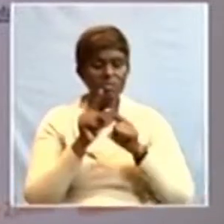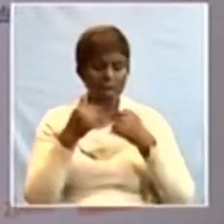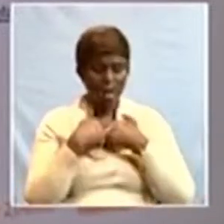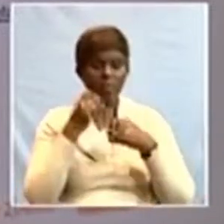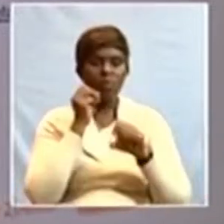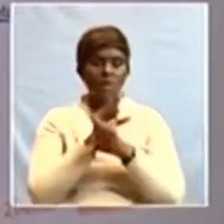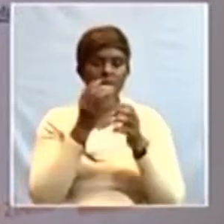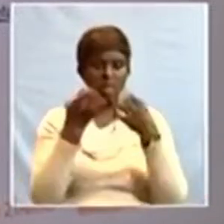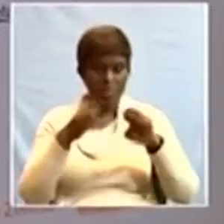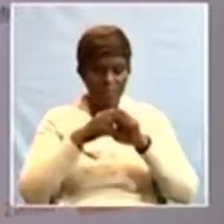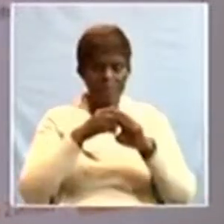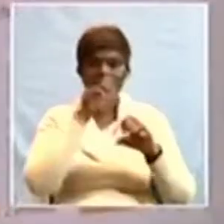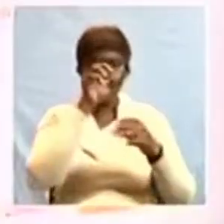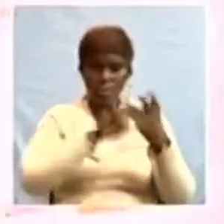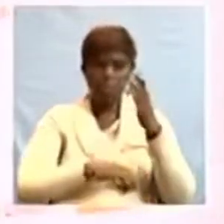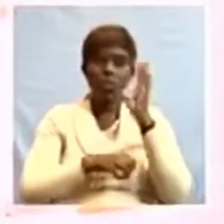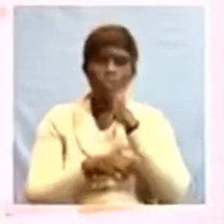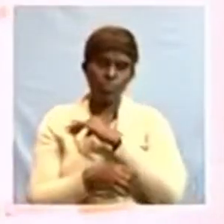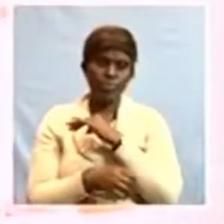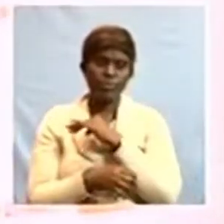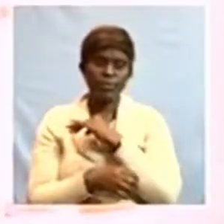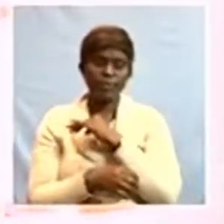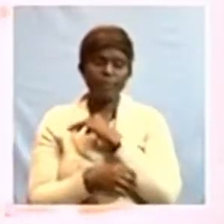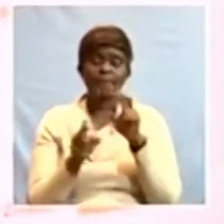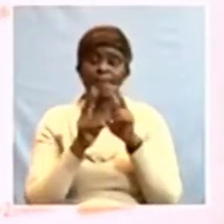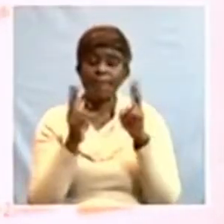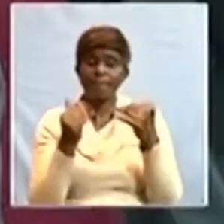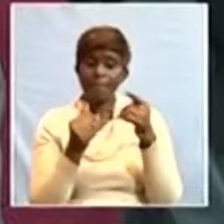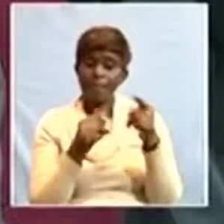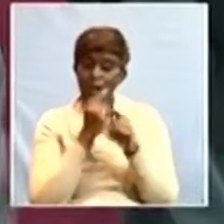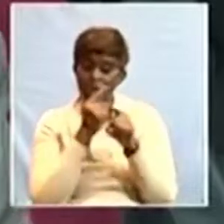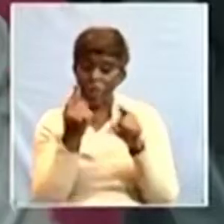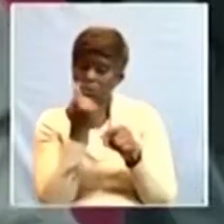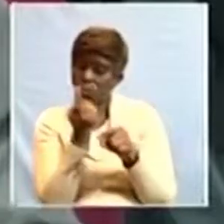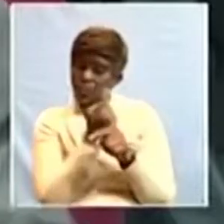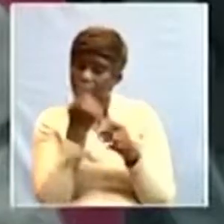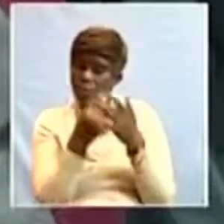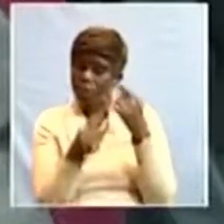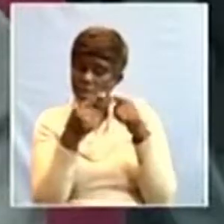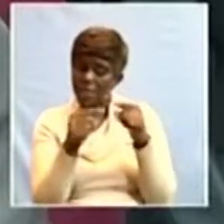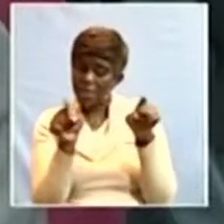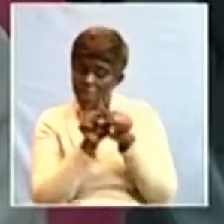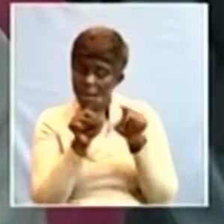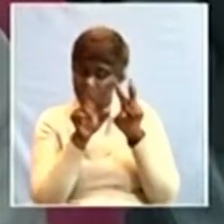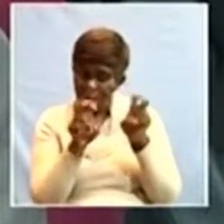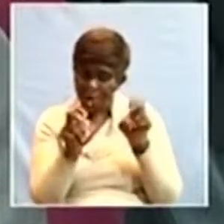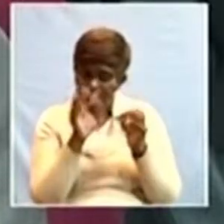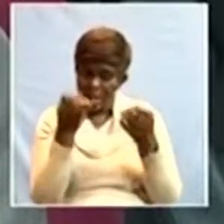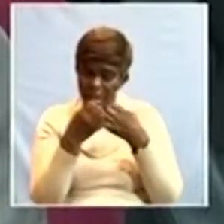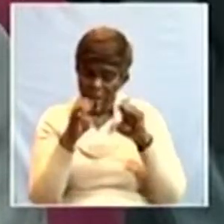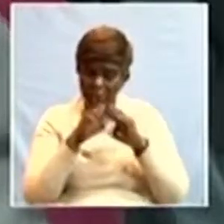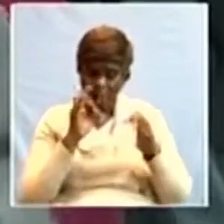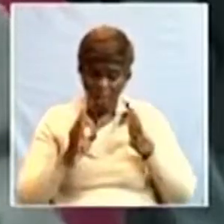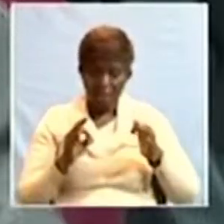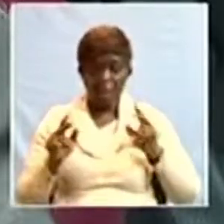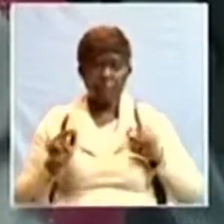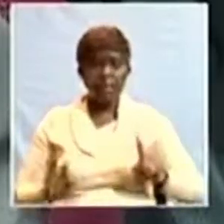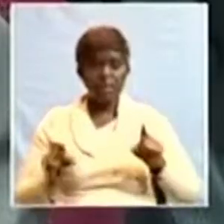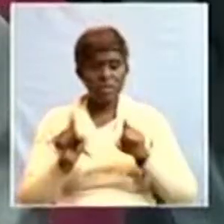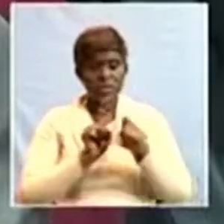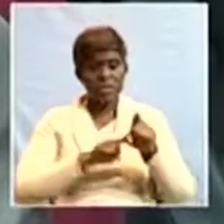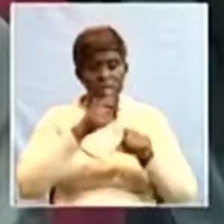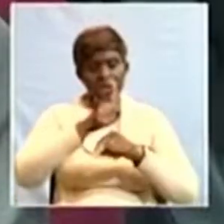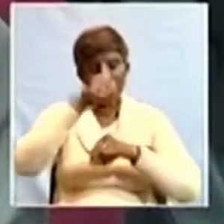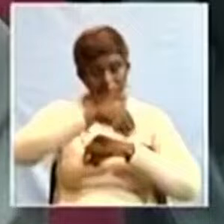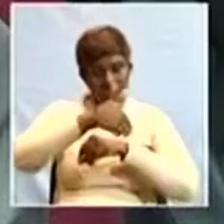already even redeemed. So that's basically what it does. It checks even if the person is